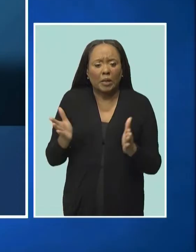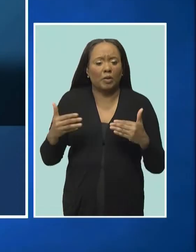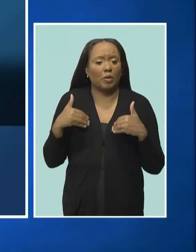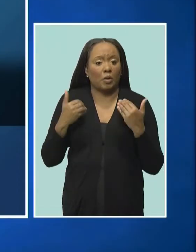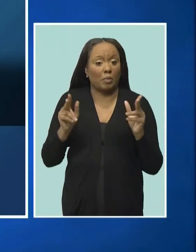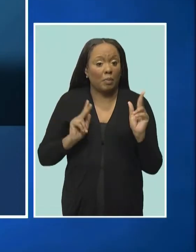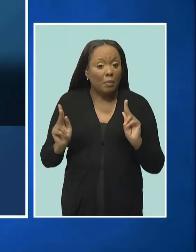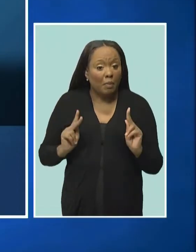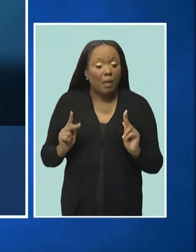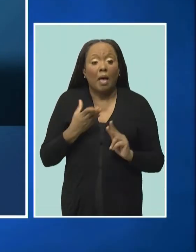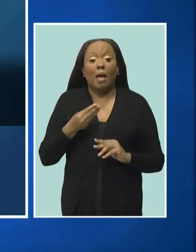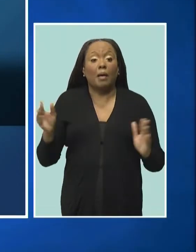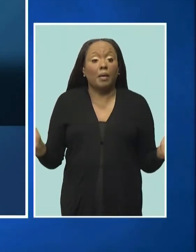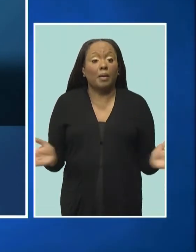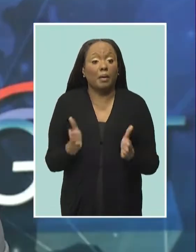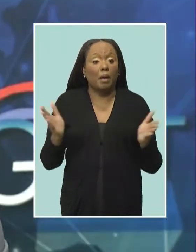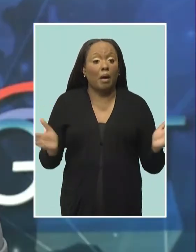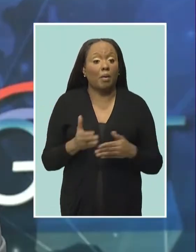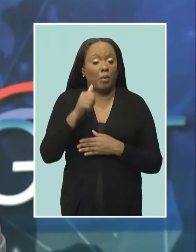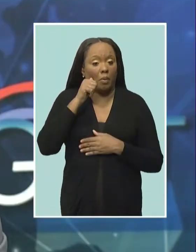women.